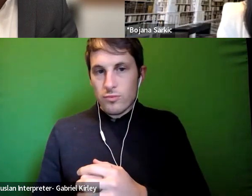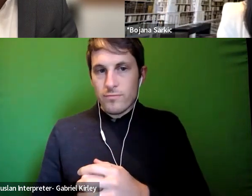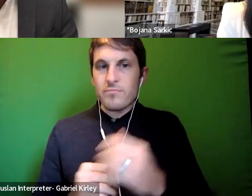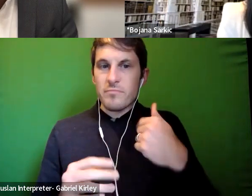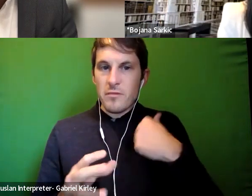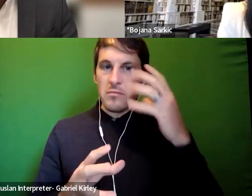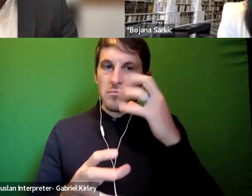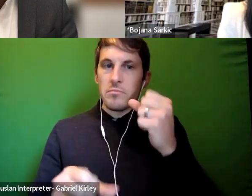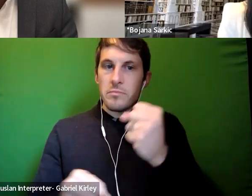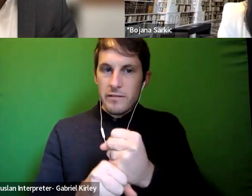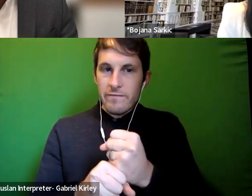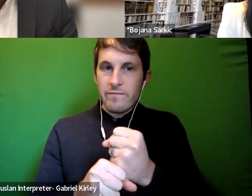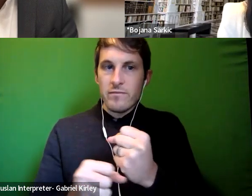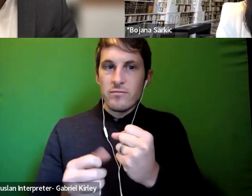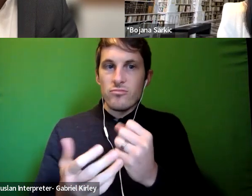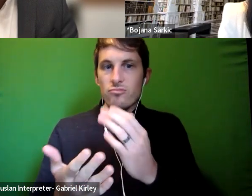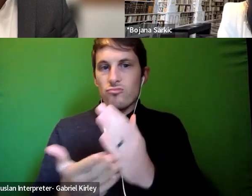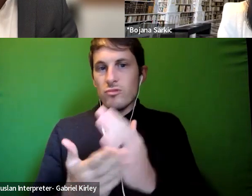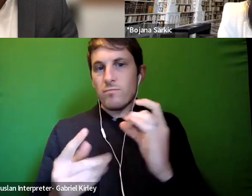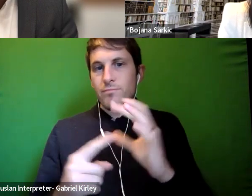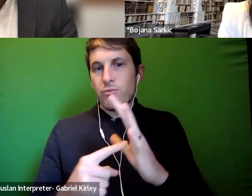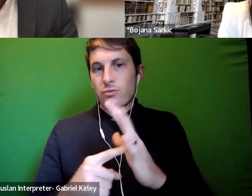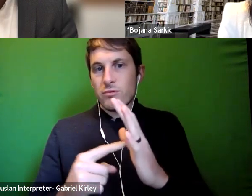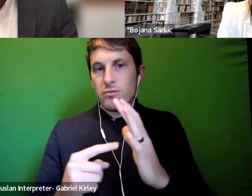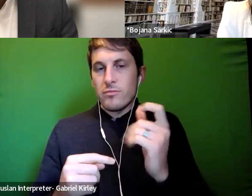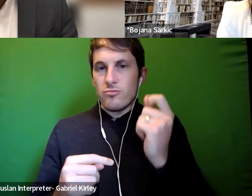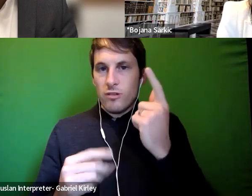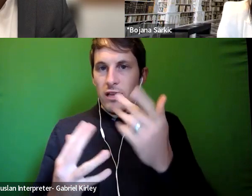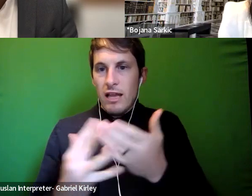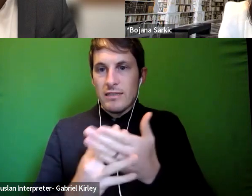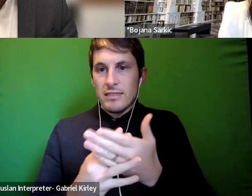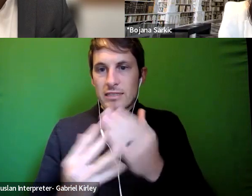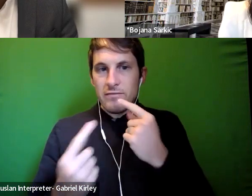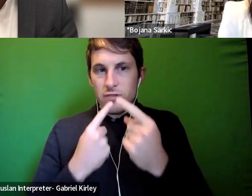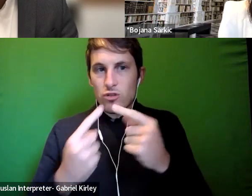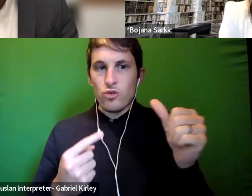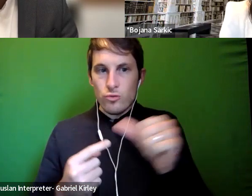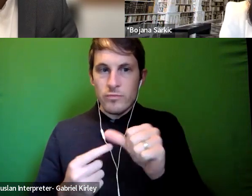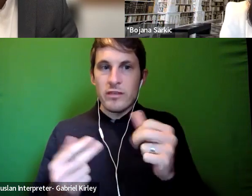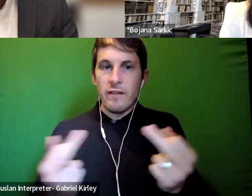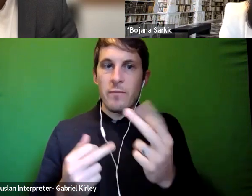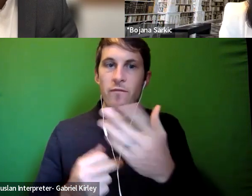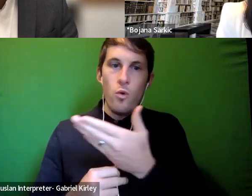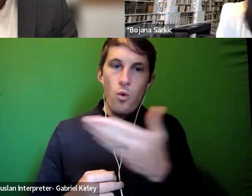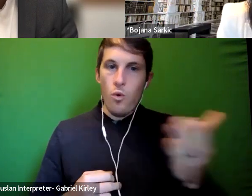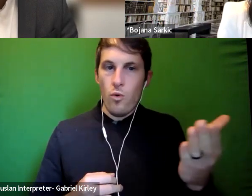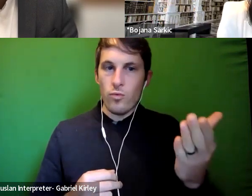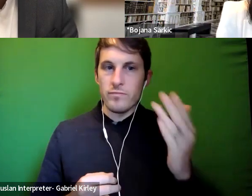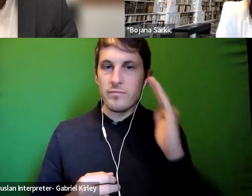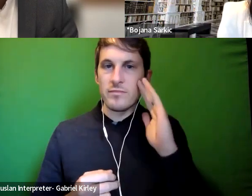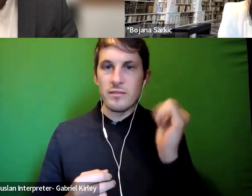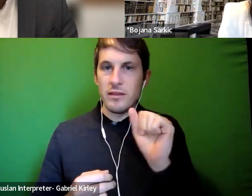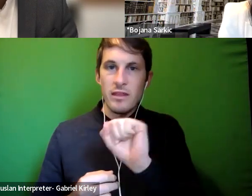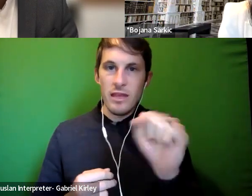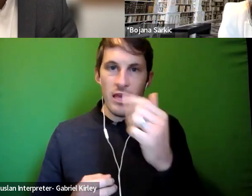believe it's important to realize that the access to information should be available to everyone, regardless of their